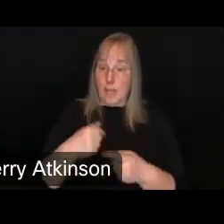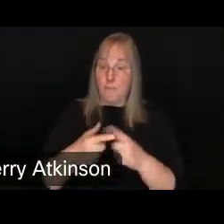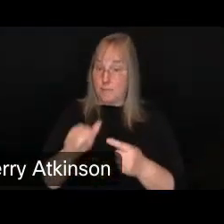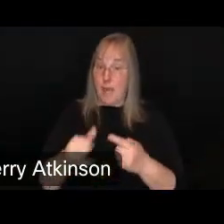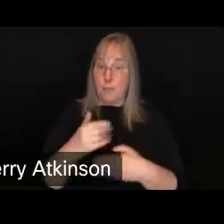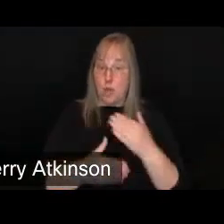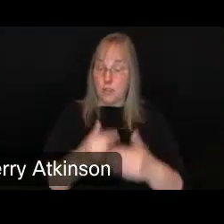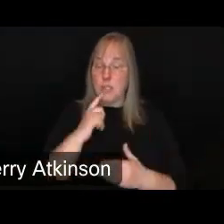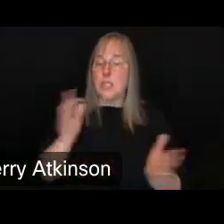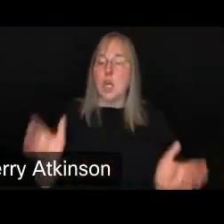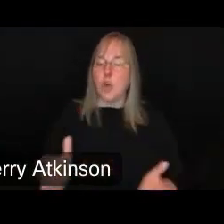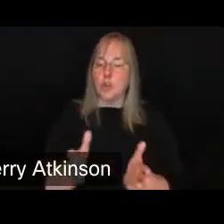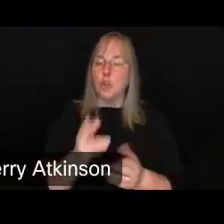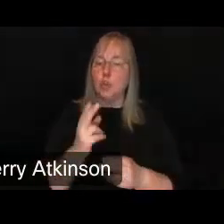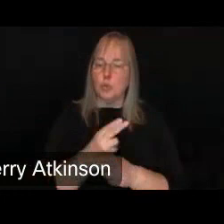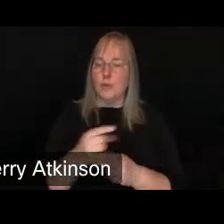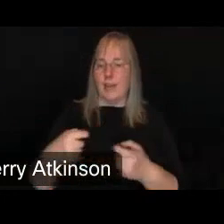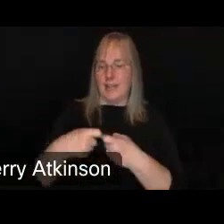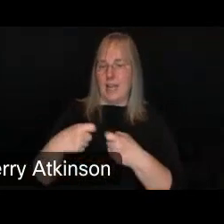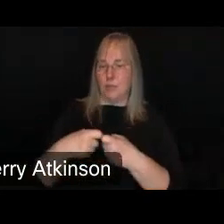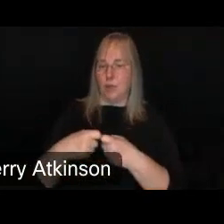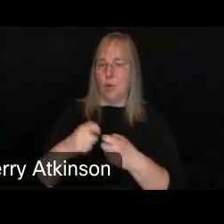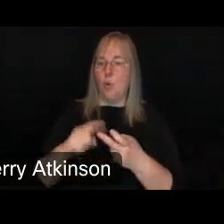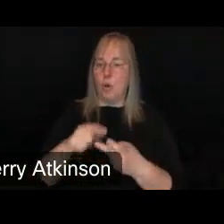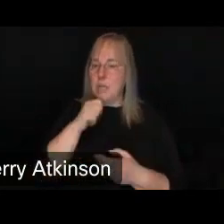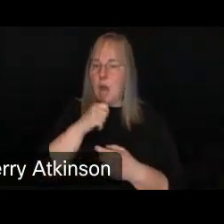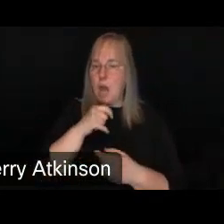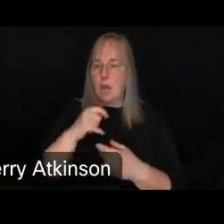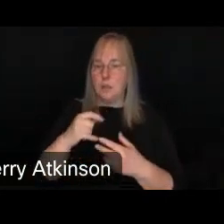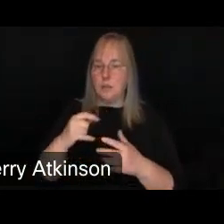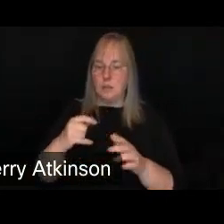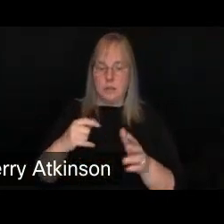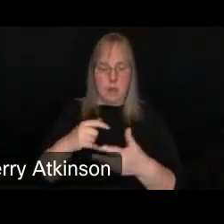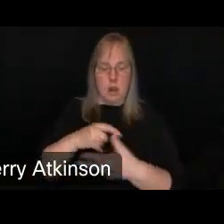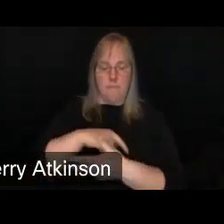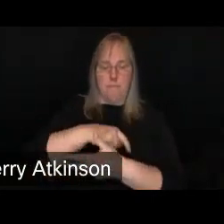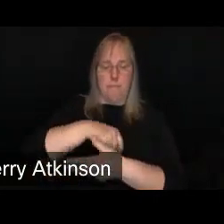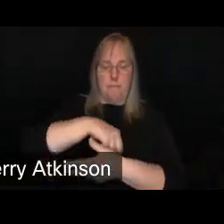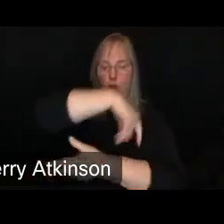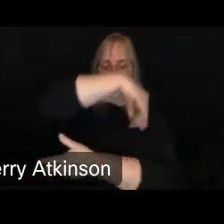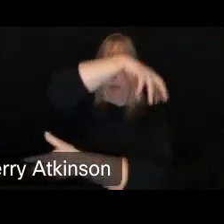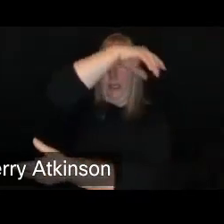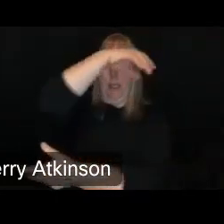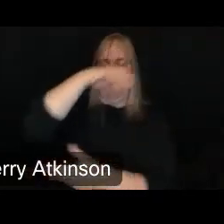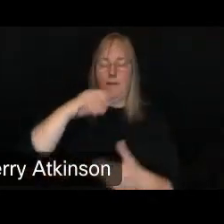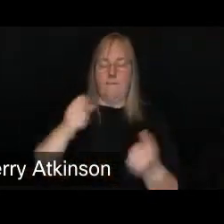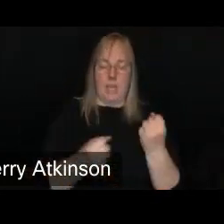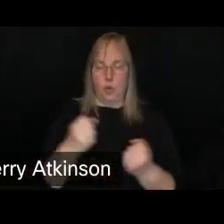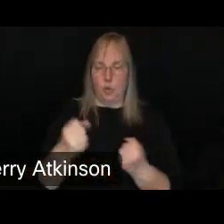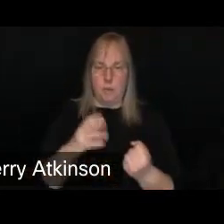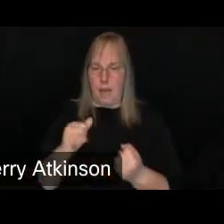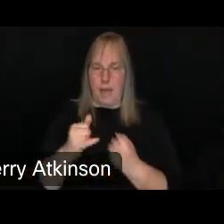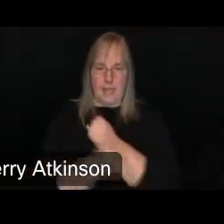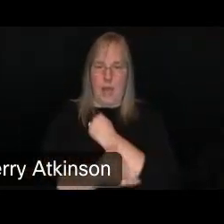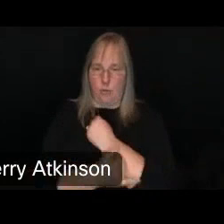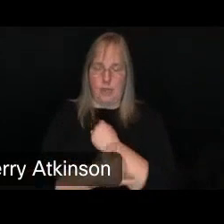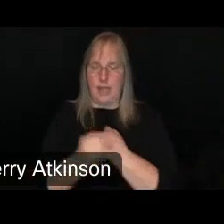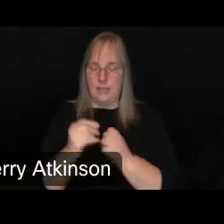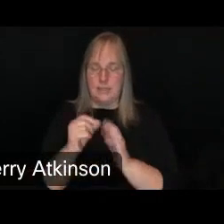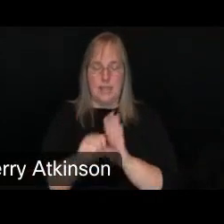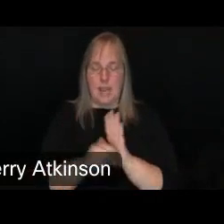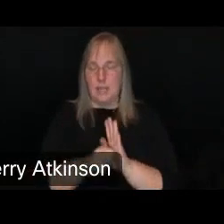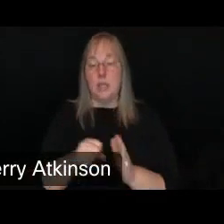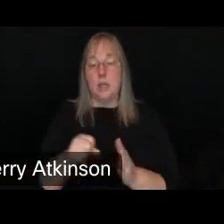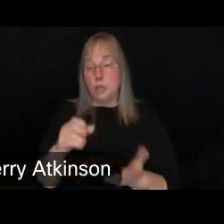encourage the use of electric or non-polluting vehicles by county fleets. So that could be school buses, emergency vehicles, and we need to make sure that